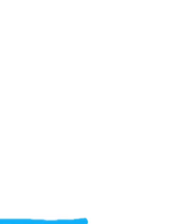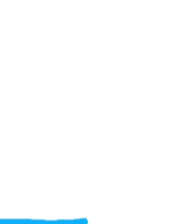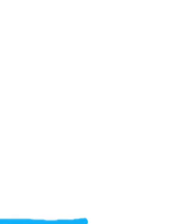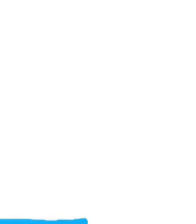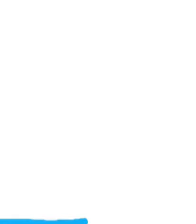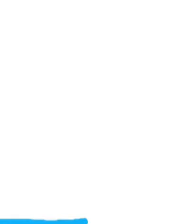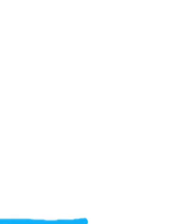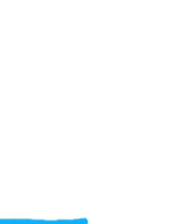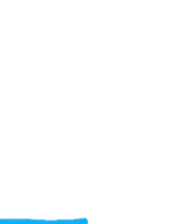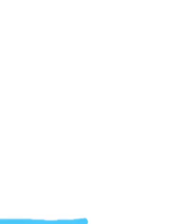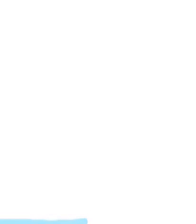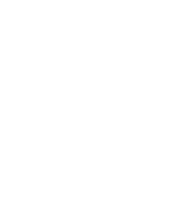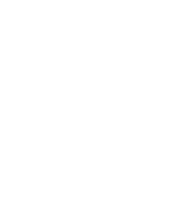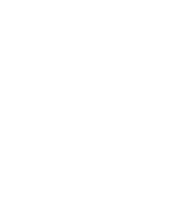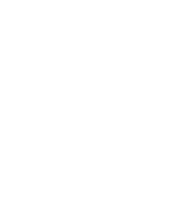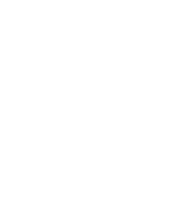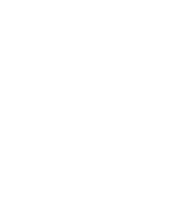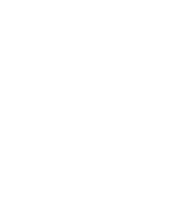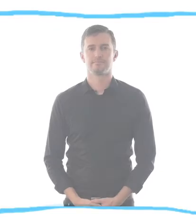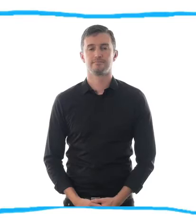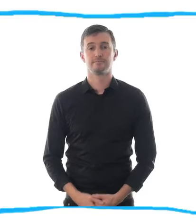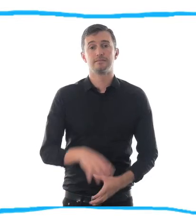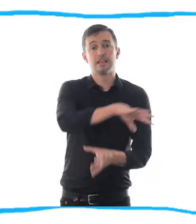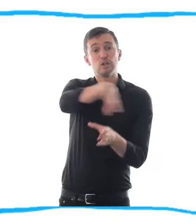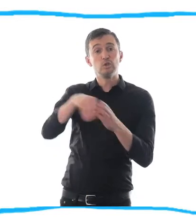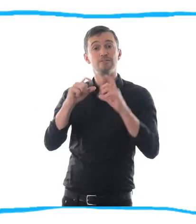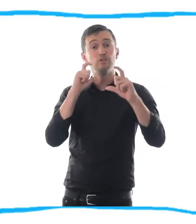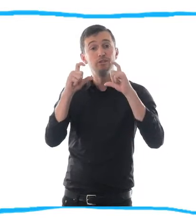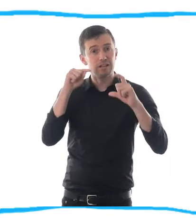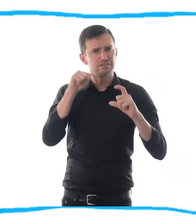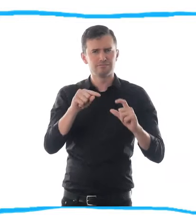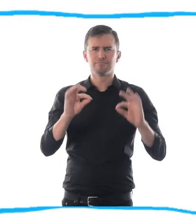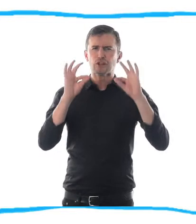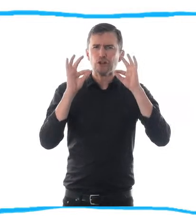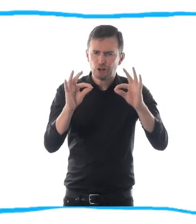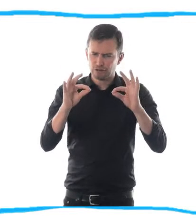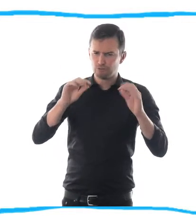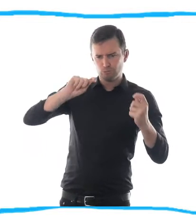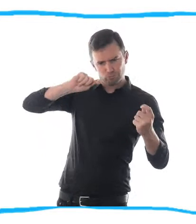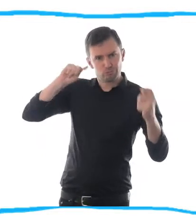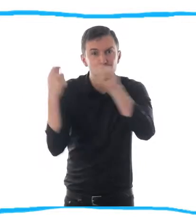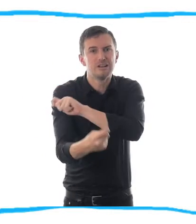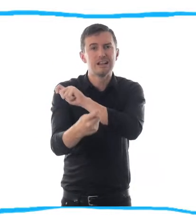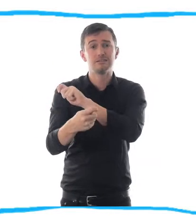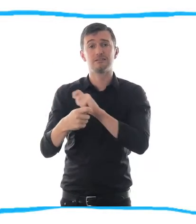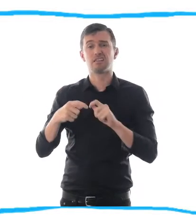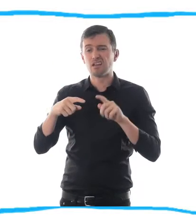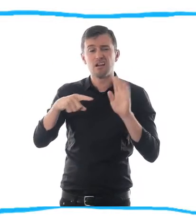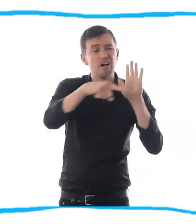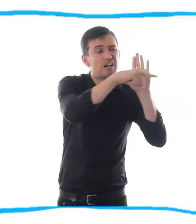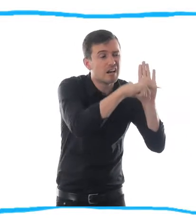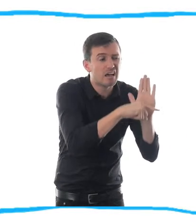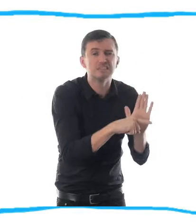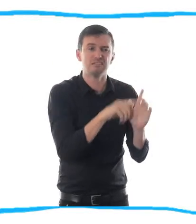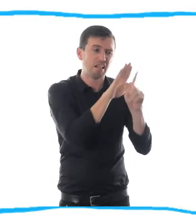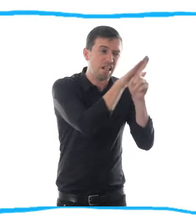Lesson 1, being respectful. Inclusive communication is all about respecting dignity and diversity. By including women